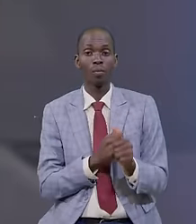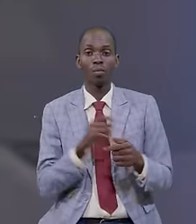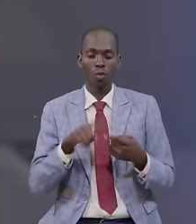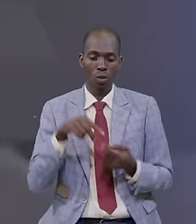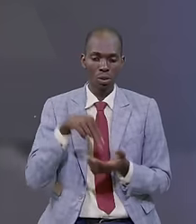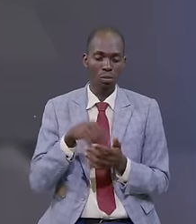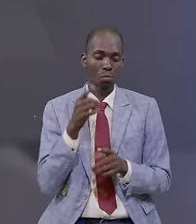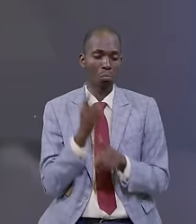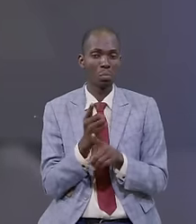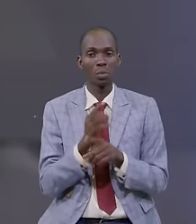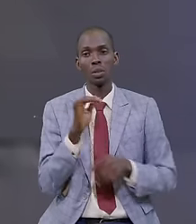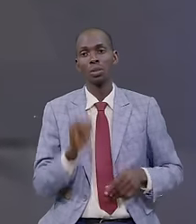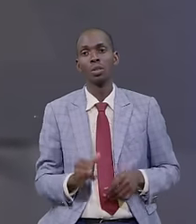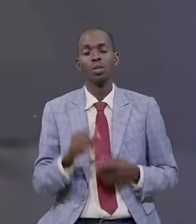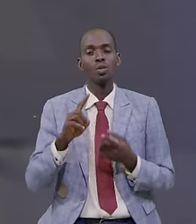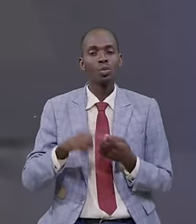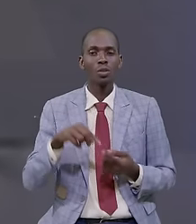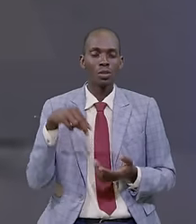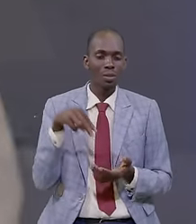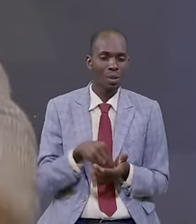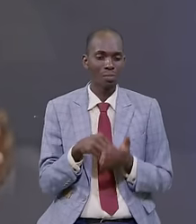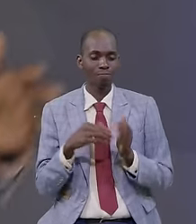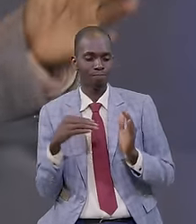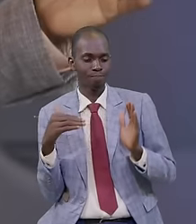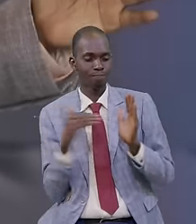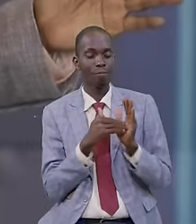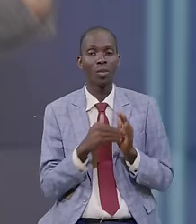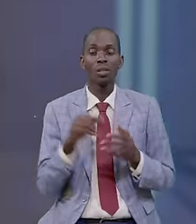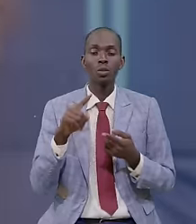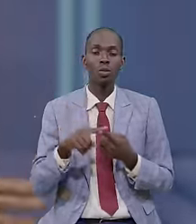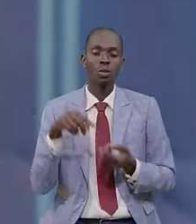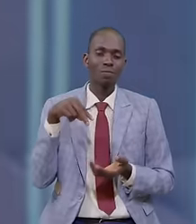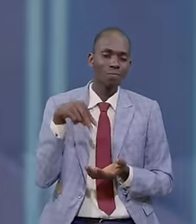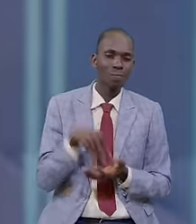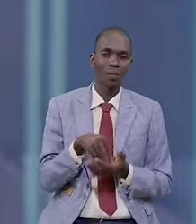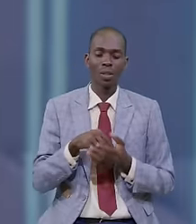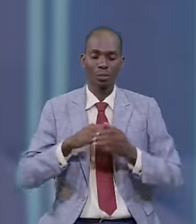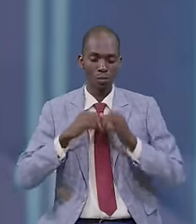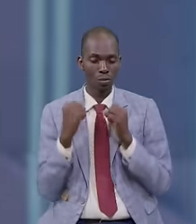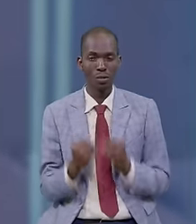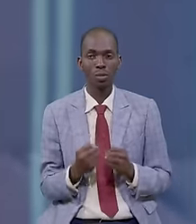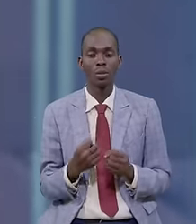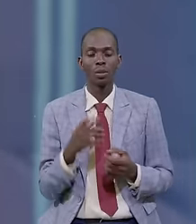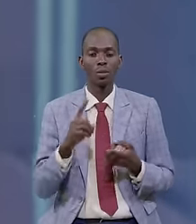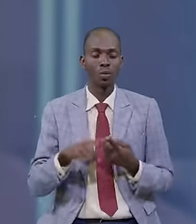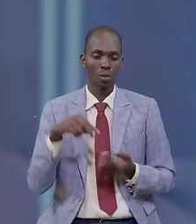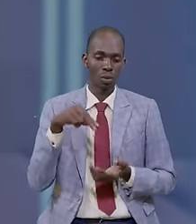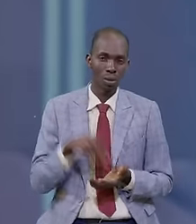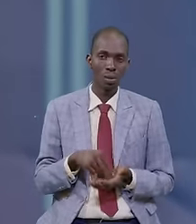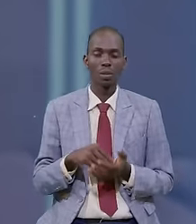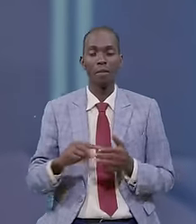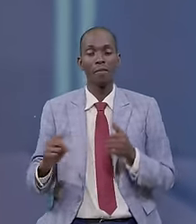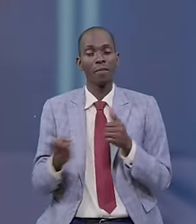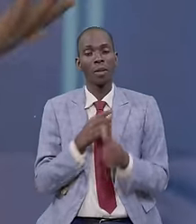straight, to stand against, to stand firm, to stand forth, and